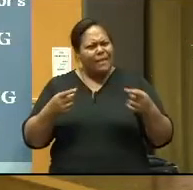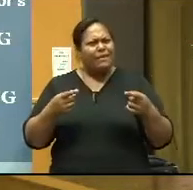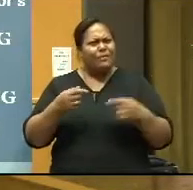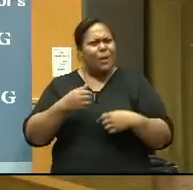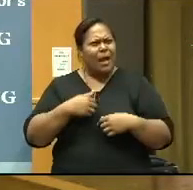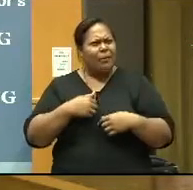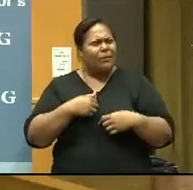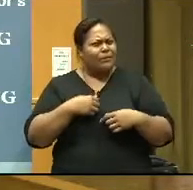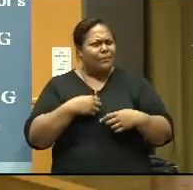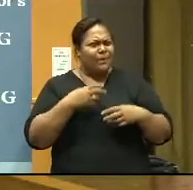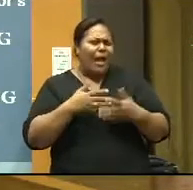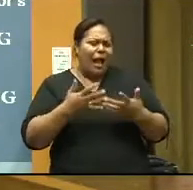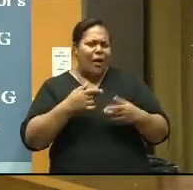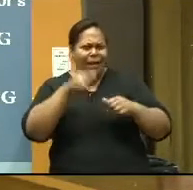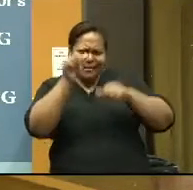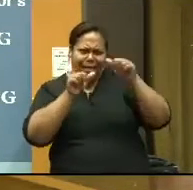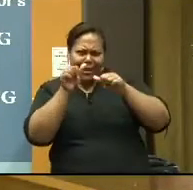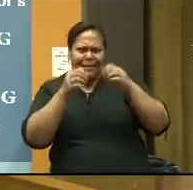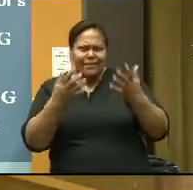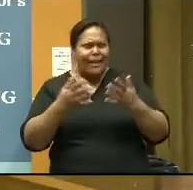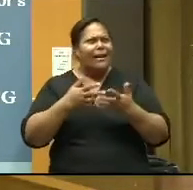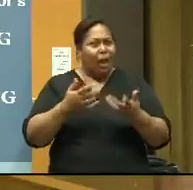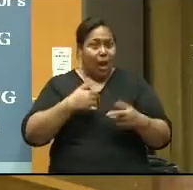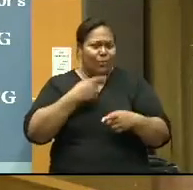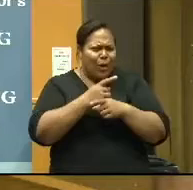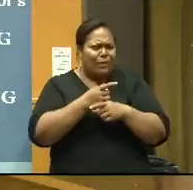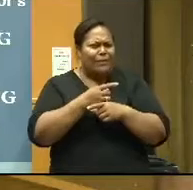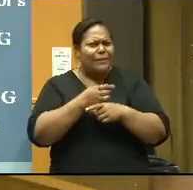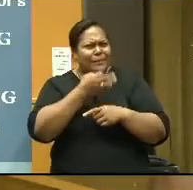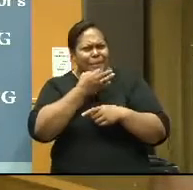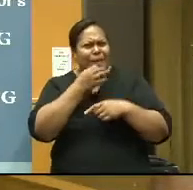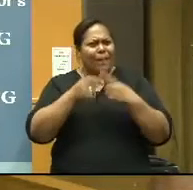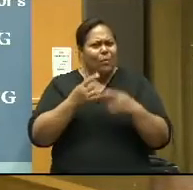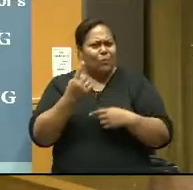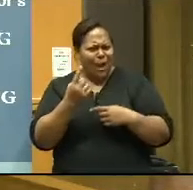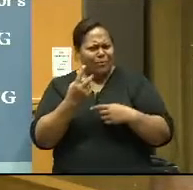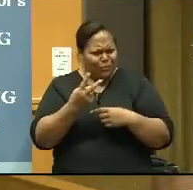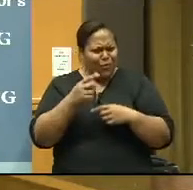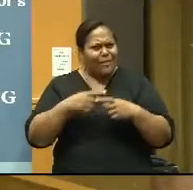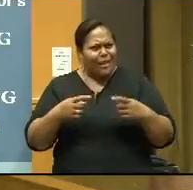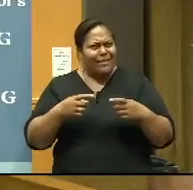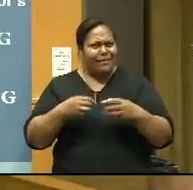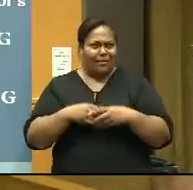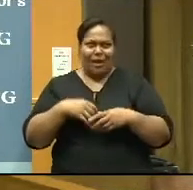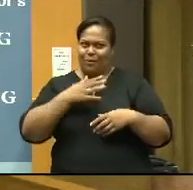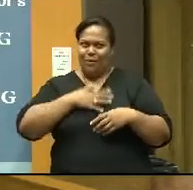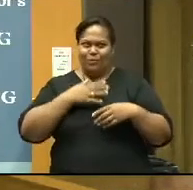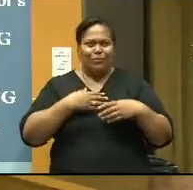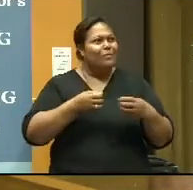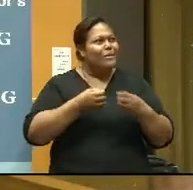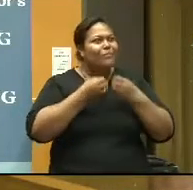then I will talk a little bit about one or two things that I want to leave those thoughts